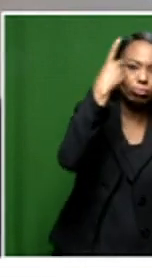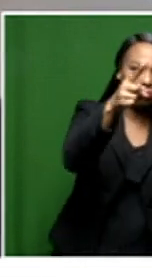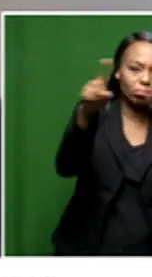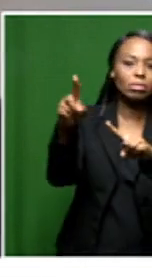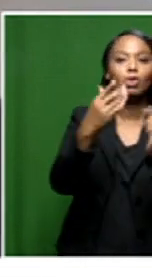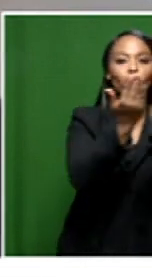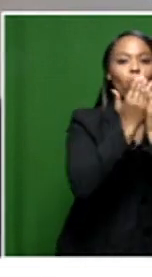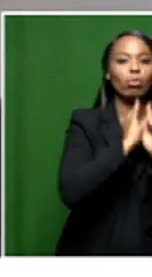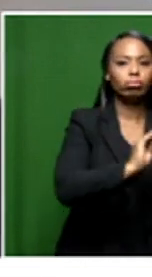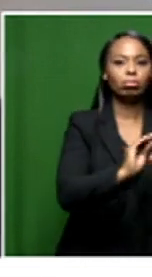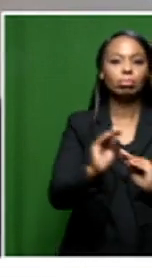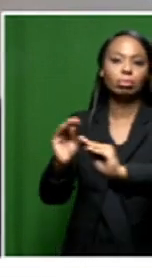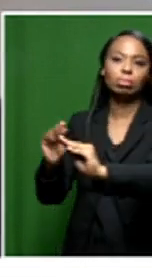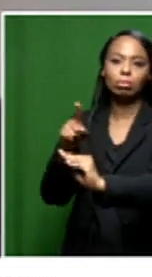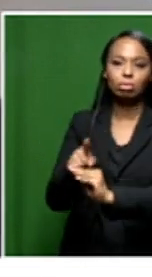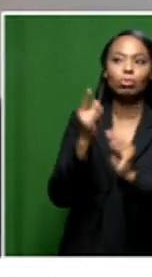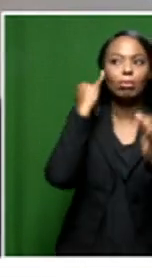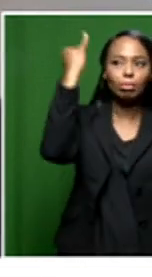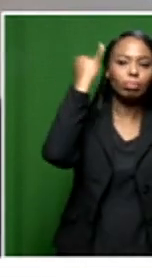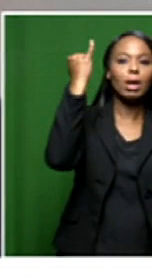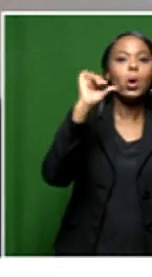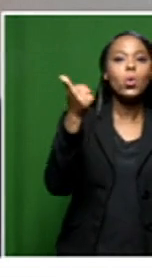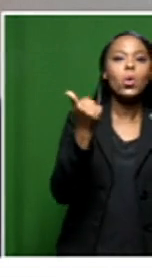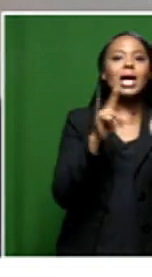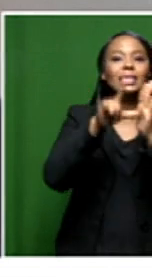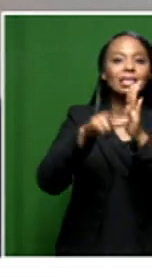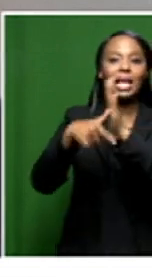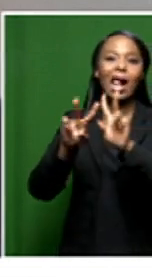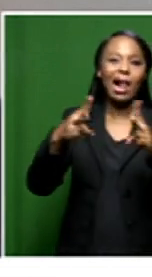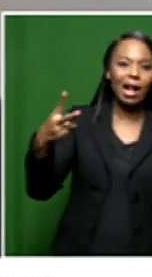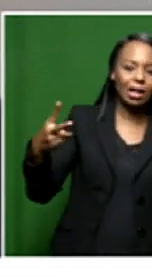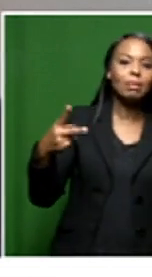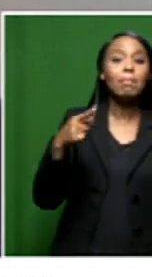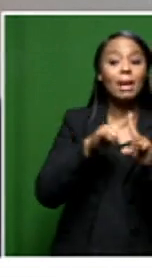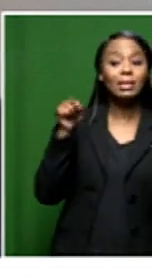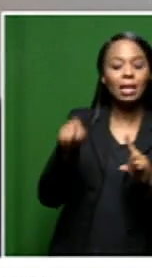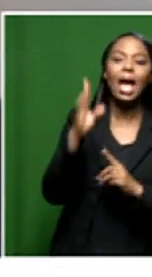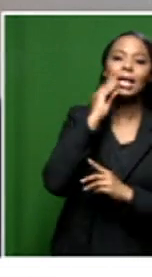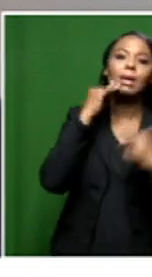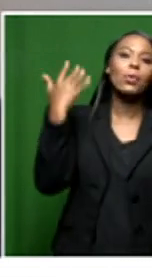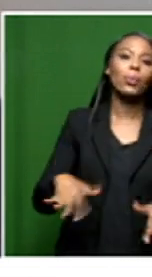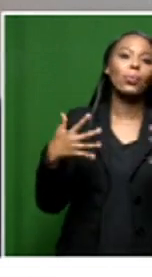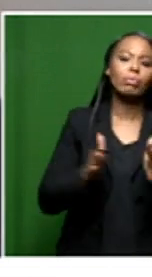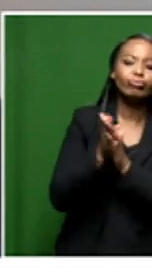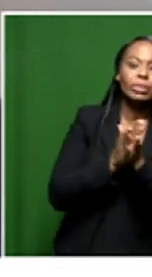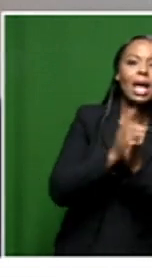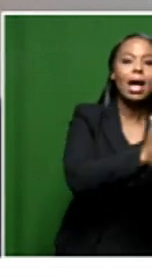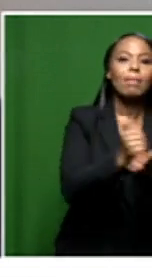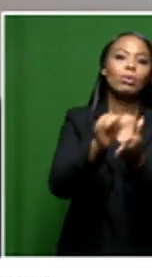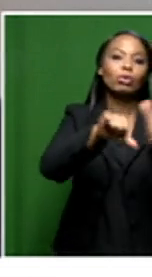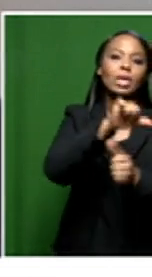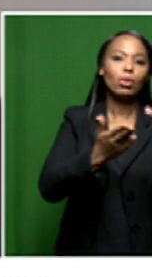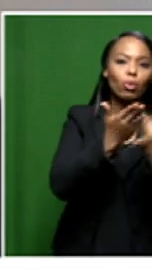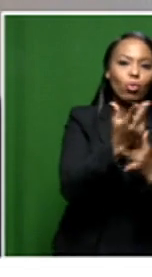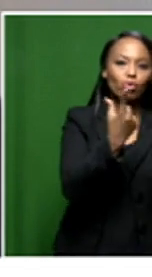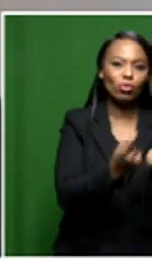designs. As well as, I really think this has been a great experience for me, and I'm very motivated to continue helping society through these